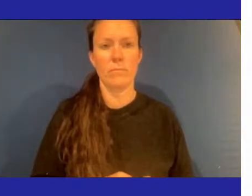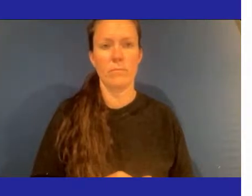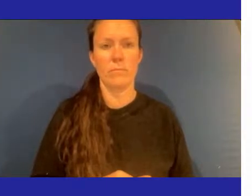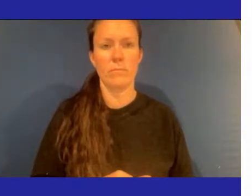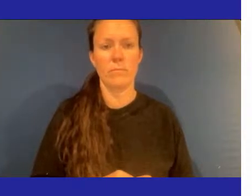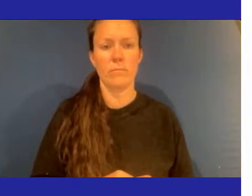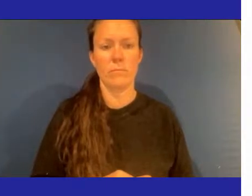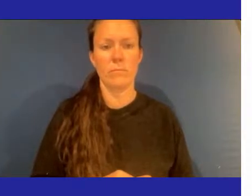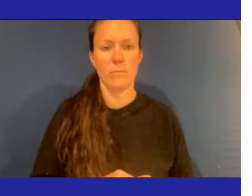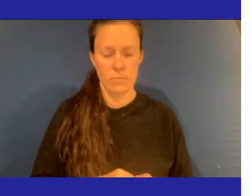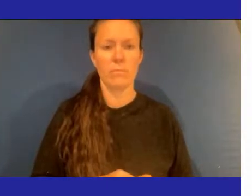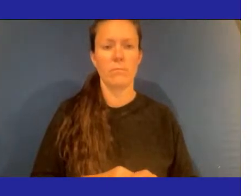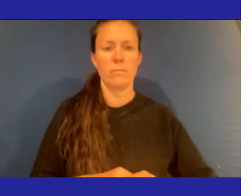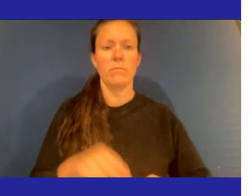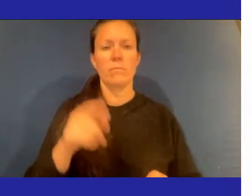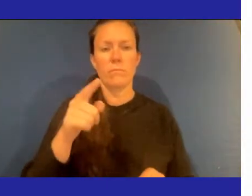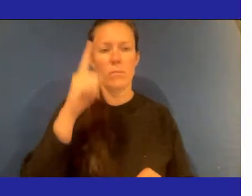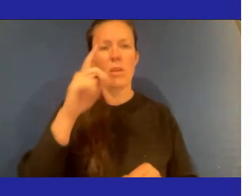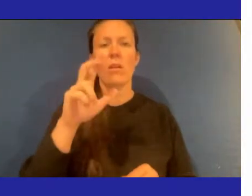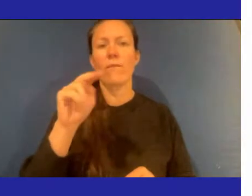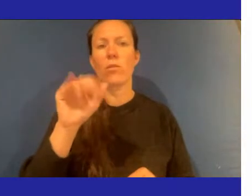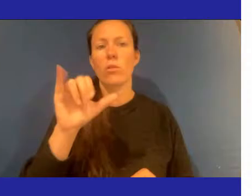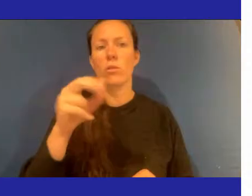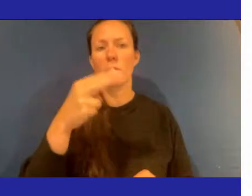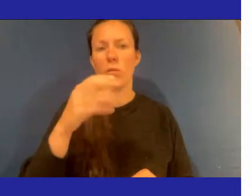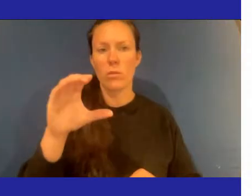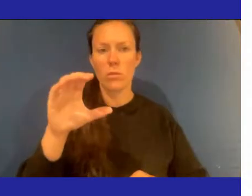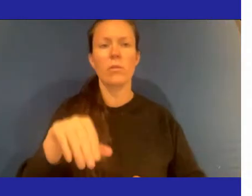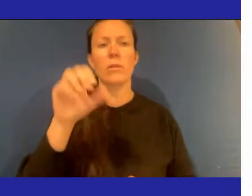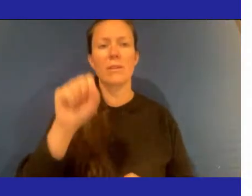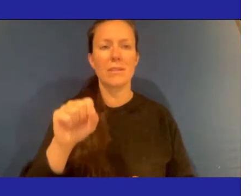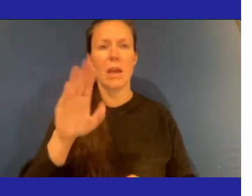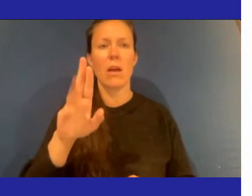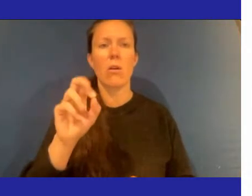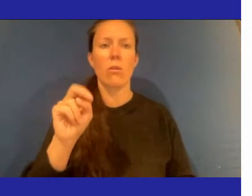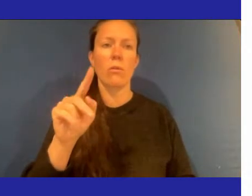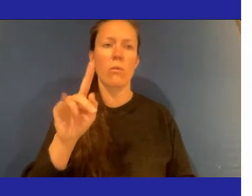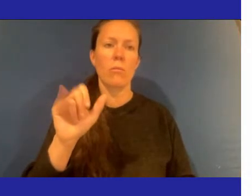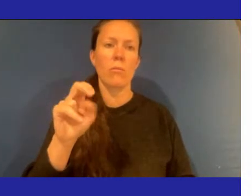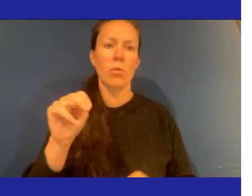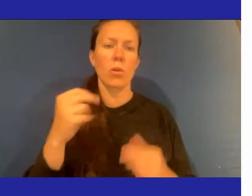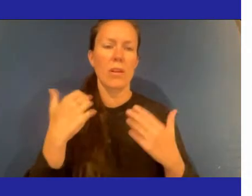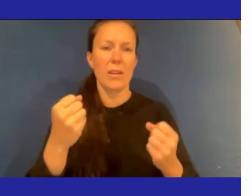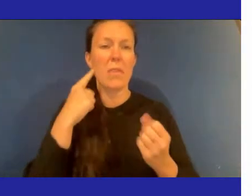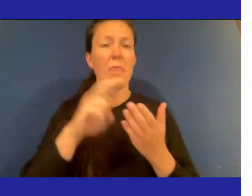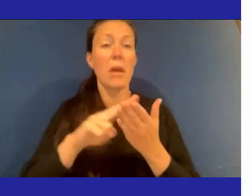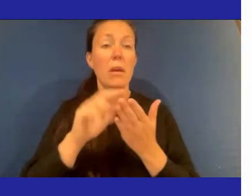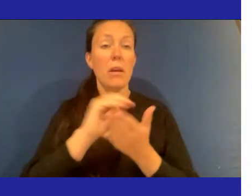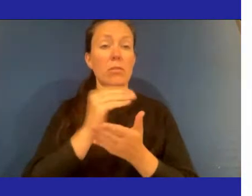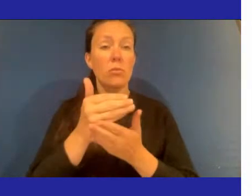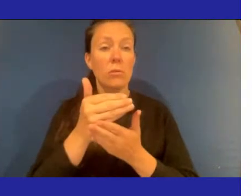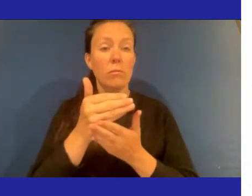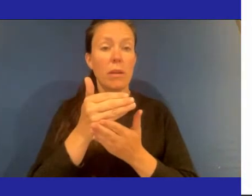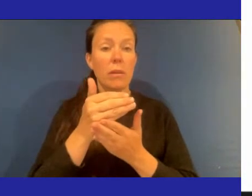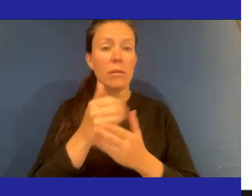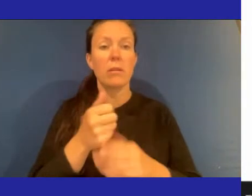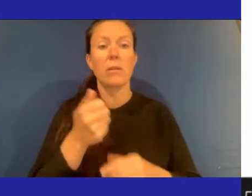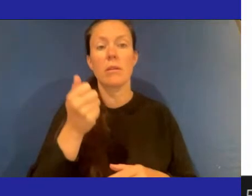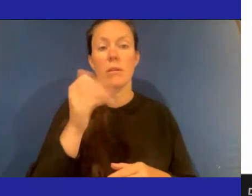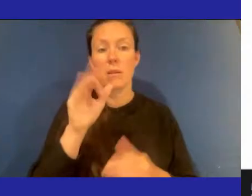Urology services at New York City Health and Hospital, South Brooklyn Health, for a contract amount of